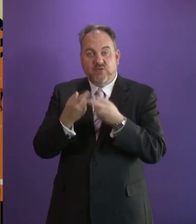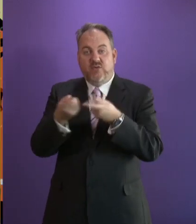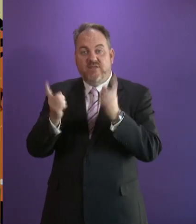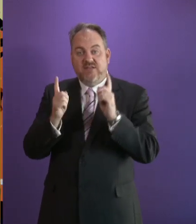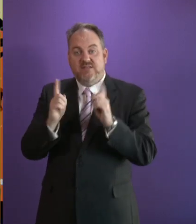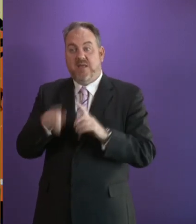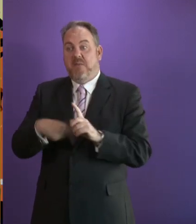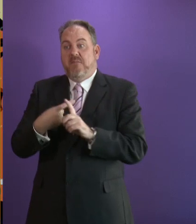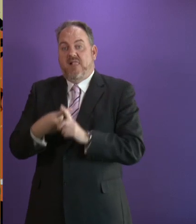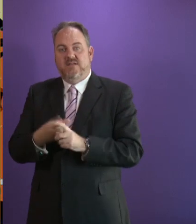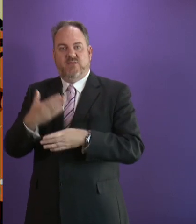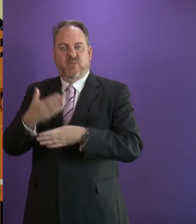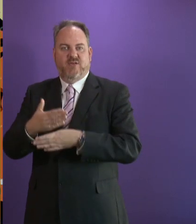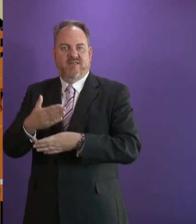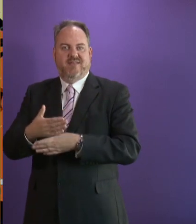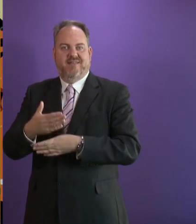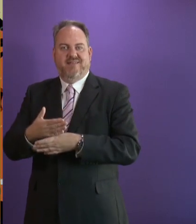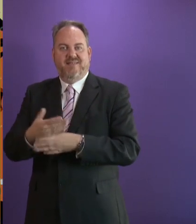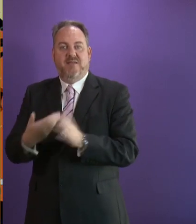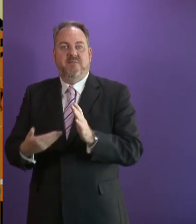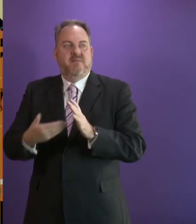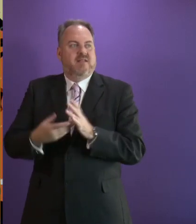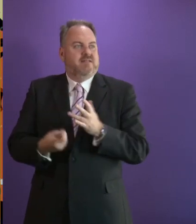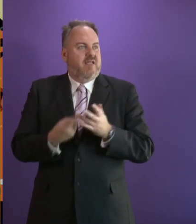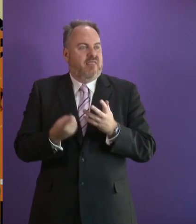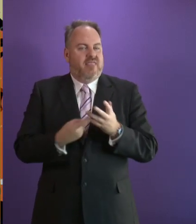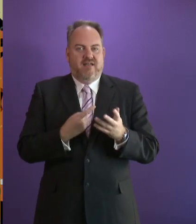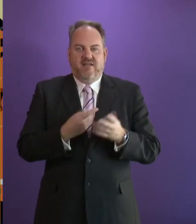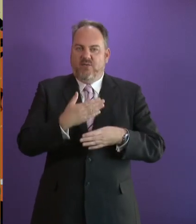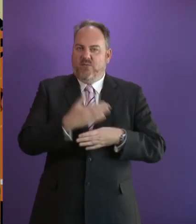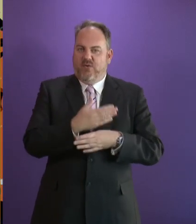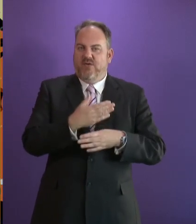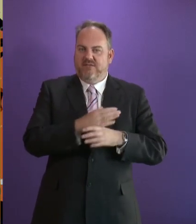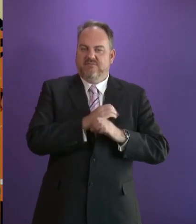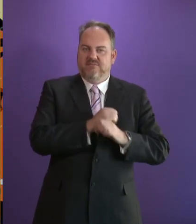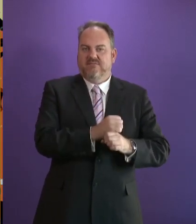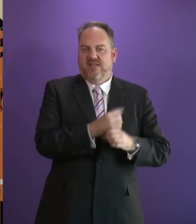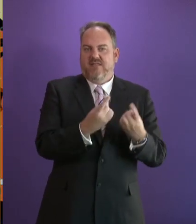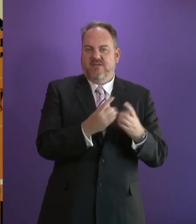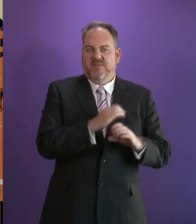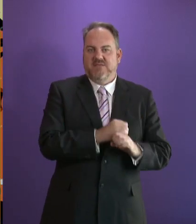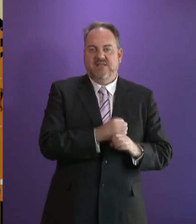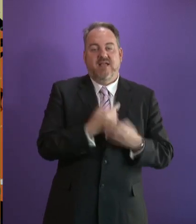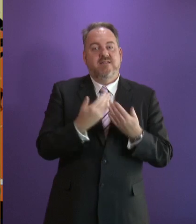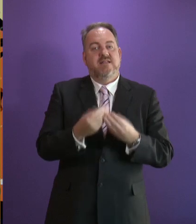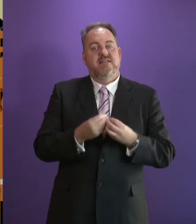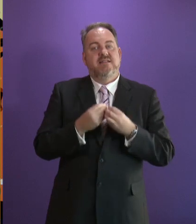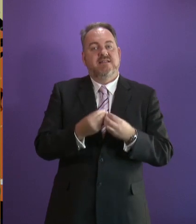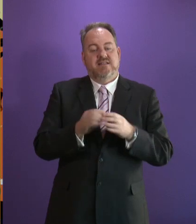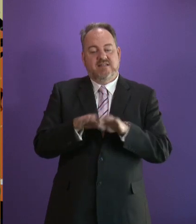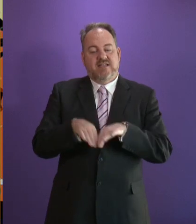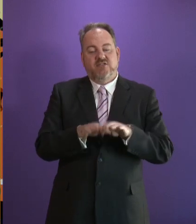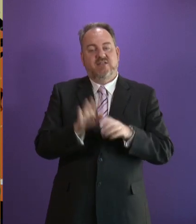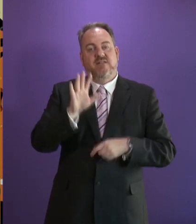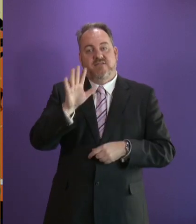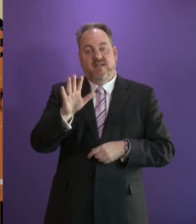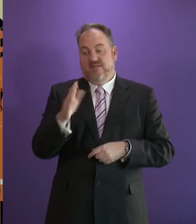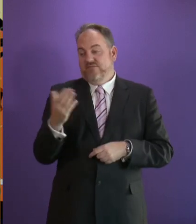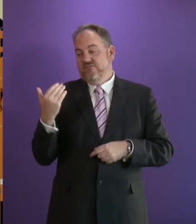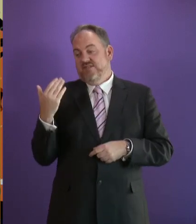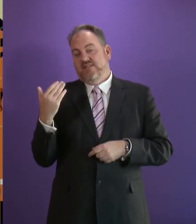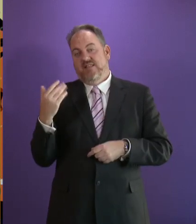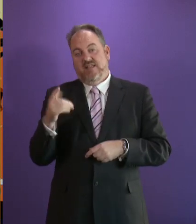top of that, as well as other commitments which can be really difficult to balance. For example, I sat my National 5 and higher exams over the past 2 years, and I'm currently